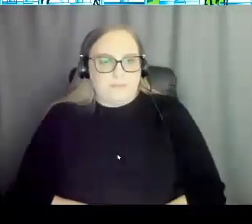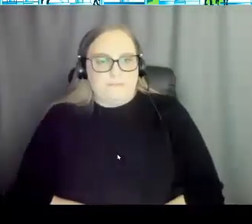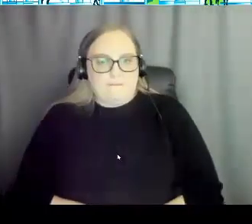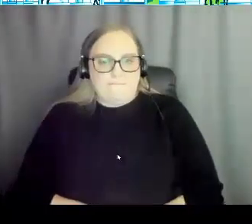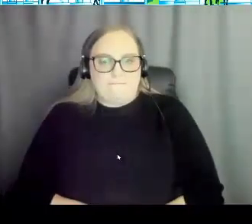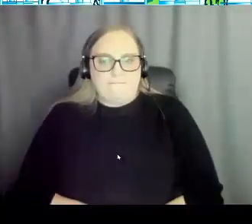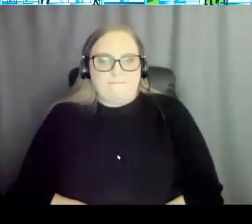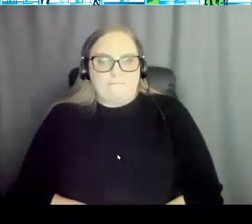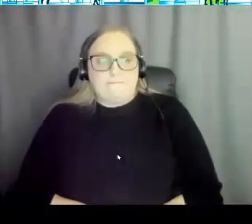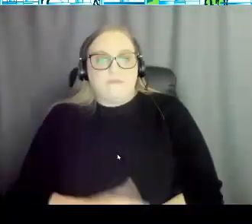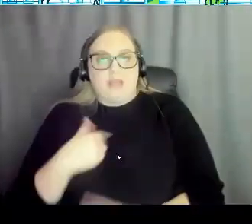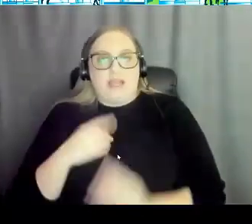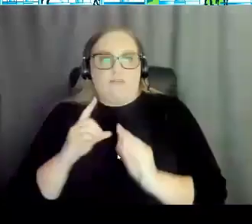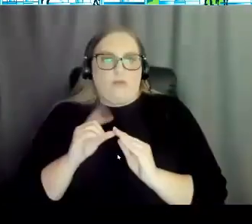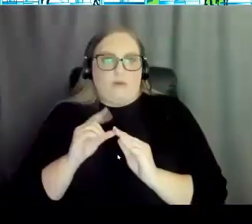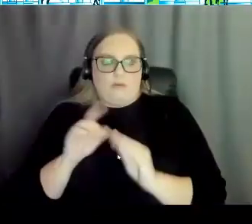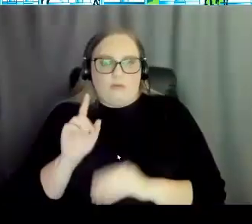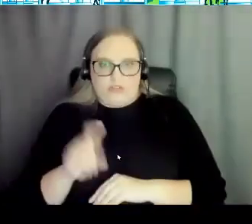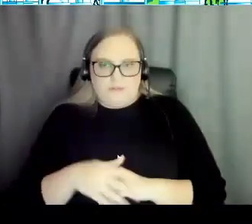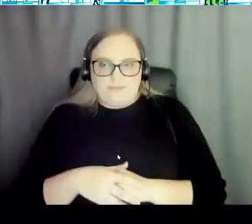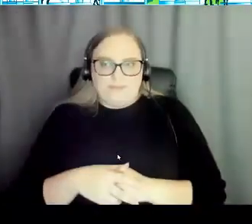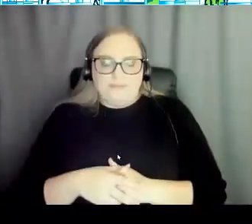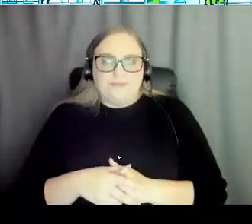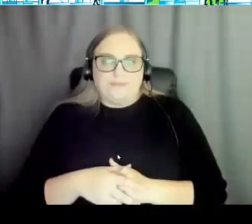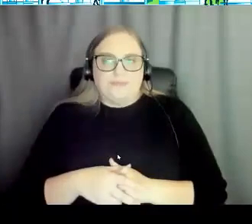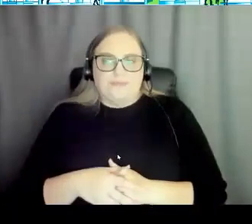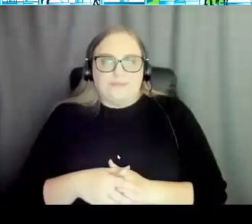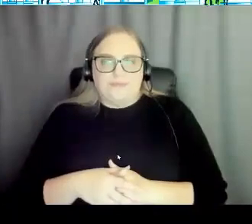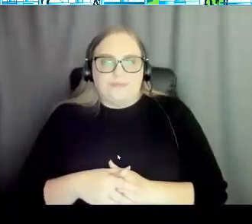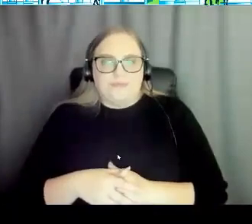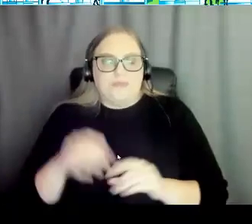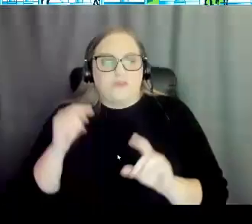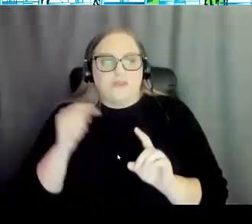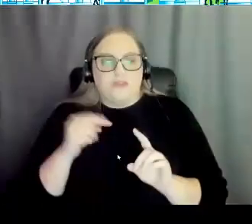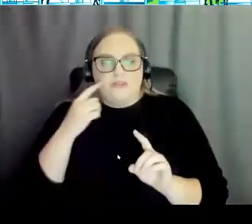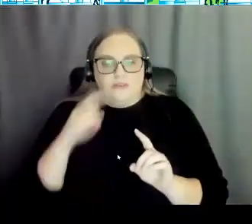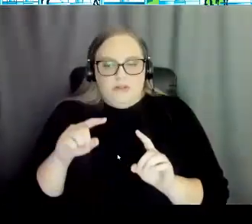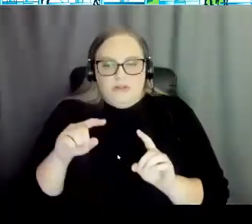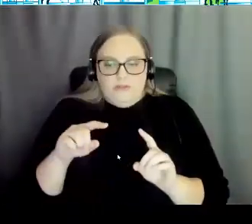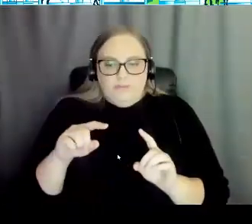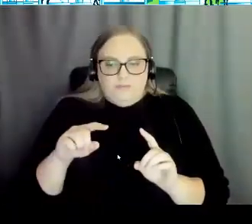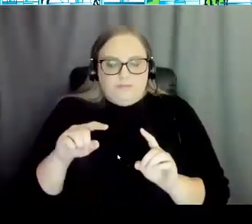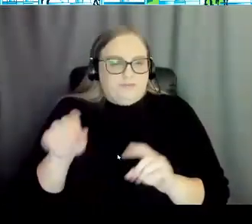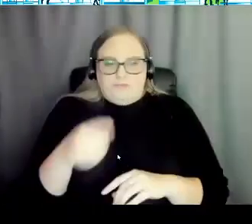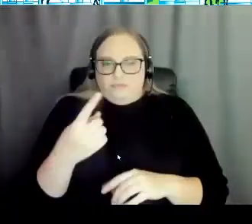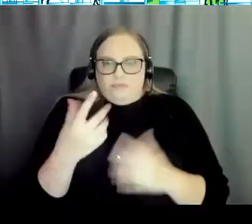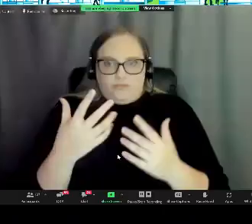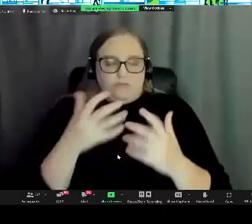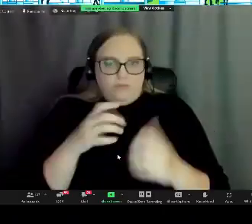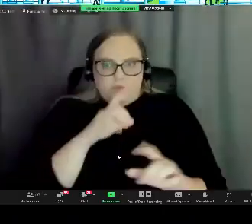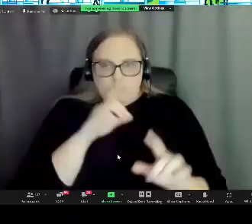So we have time for one more question. So this is for anyone who would like to answer it.